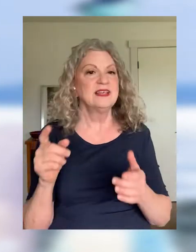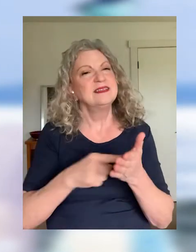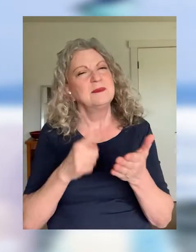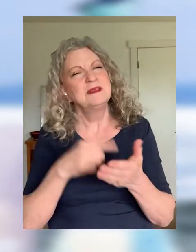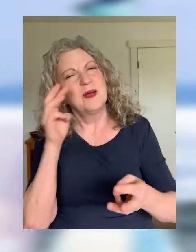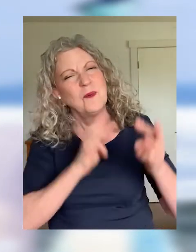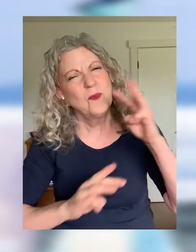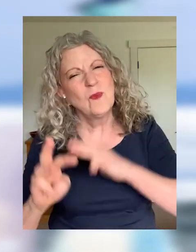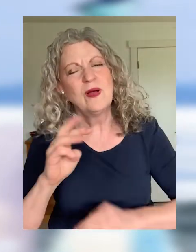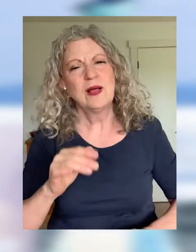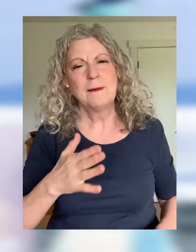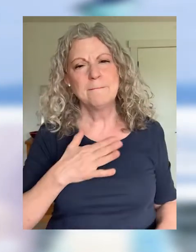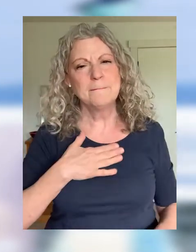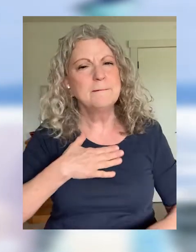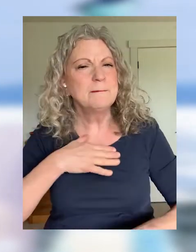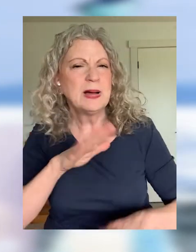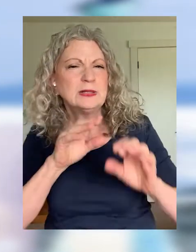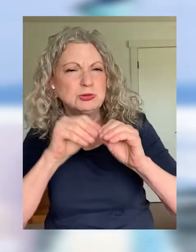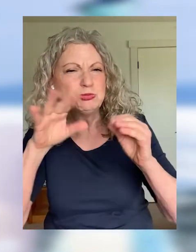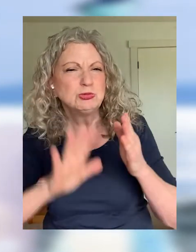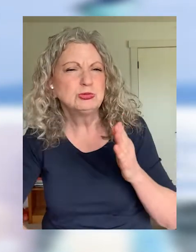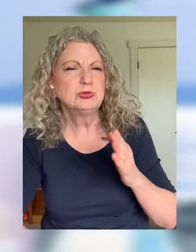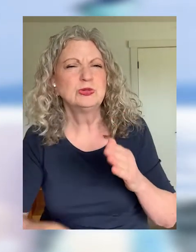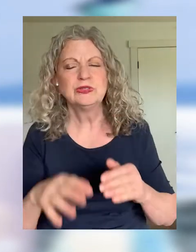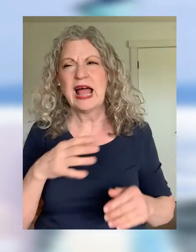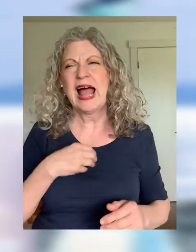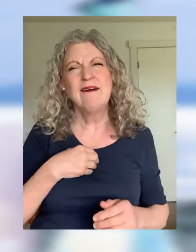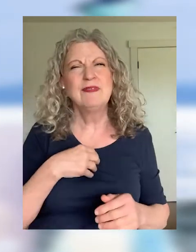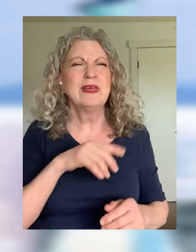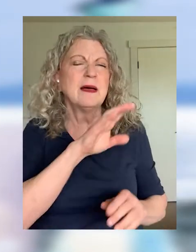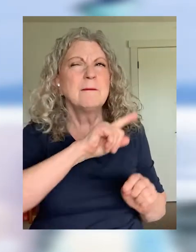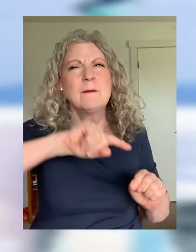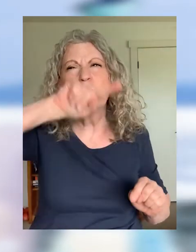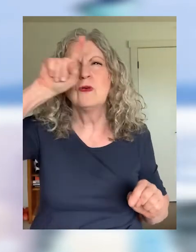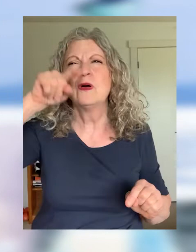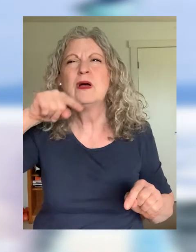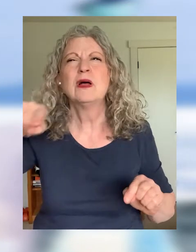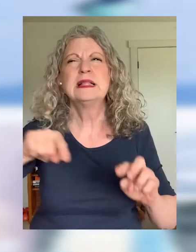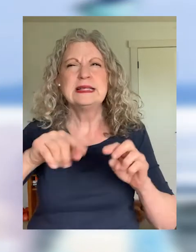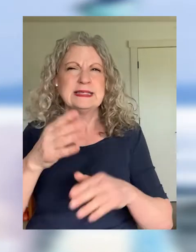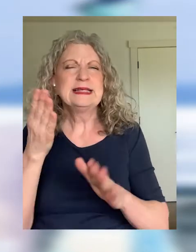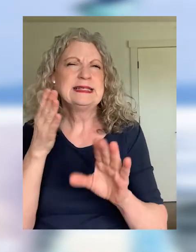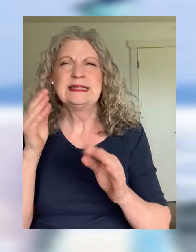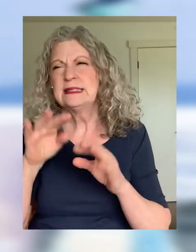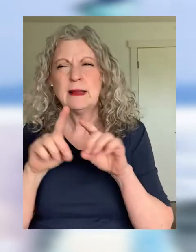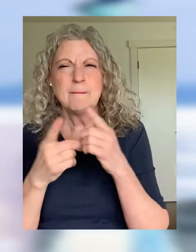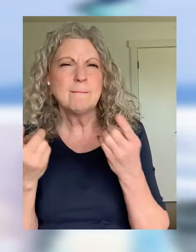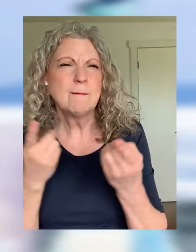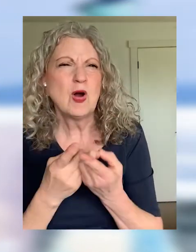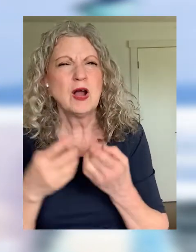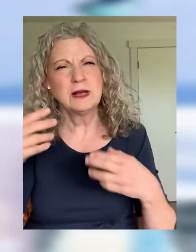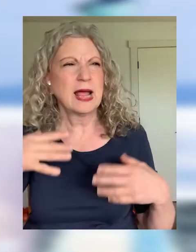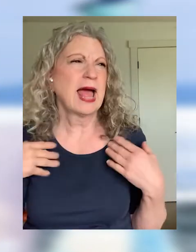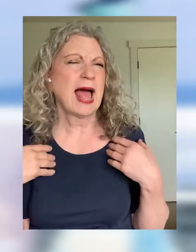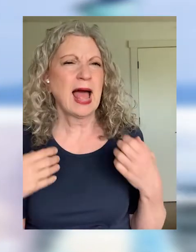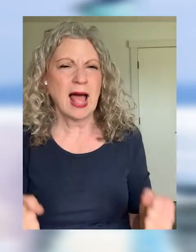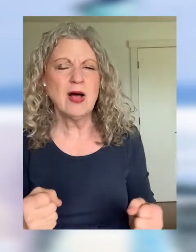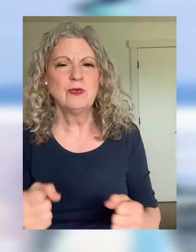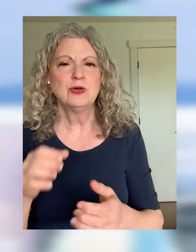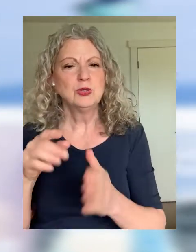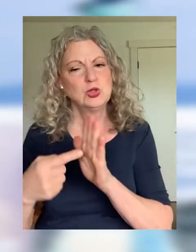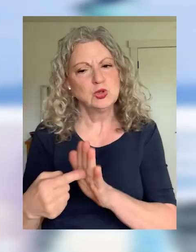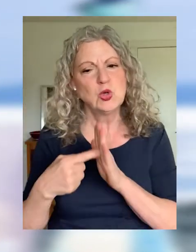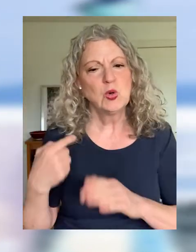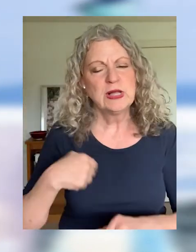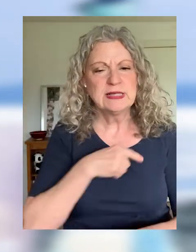Sometimes I worry that my students are in the bowl of the emotional health bell curve the Department of Health psychologists showed my cohort of teachers this